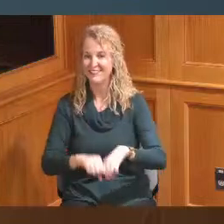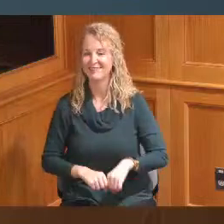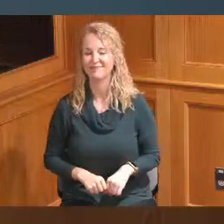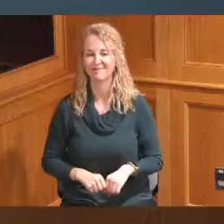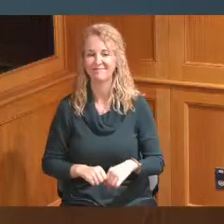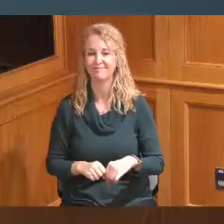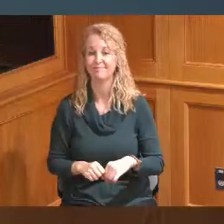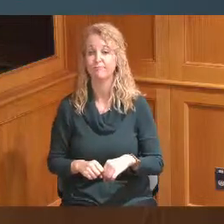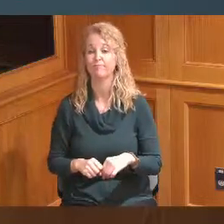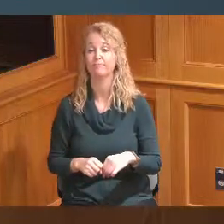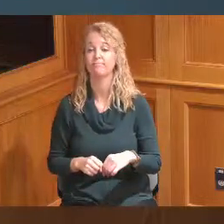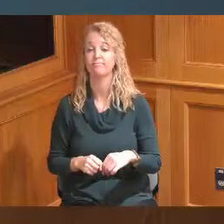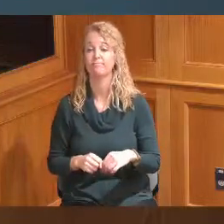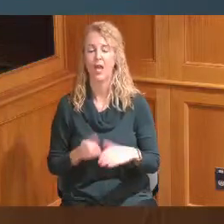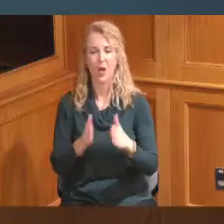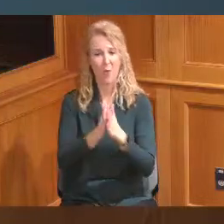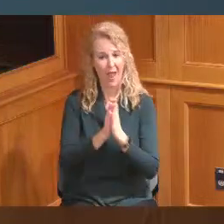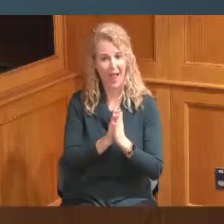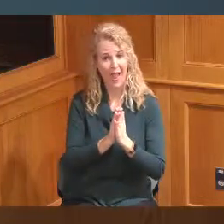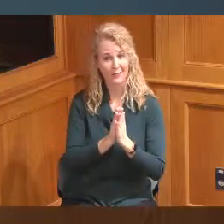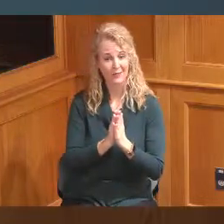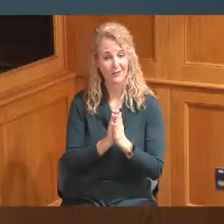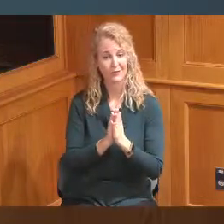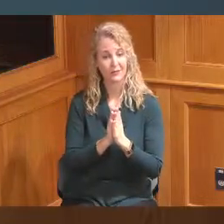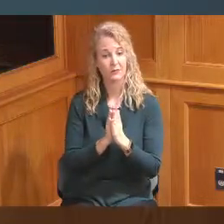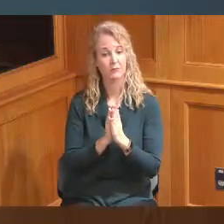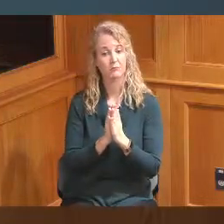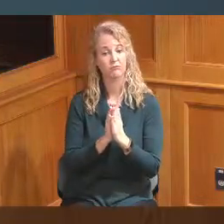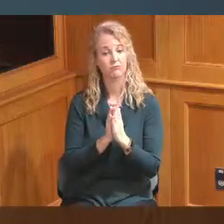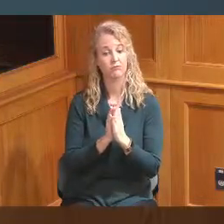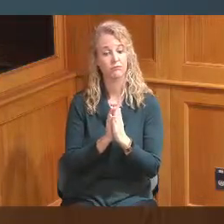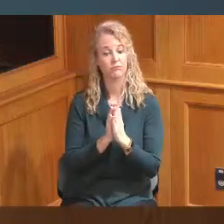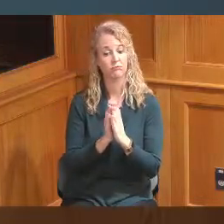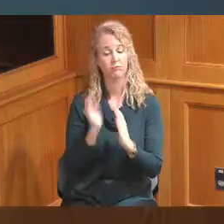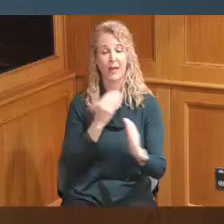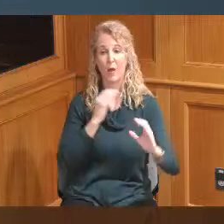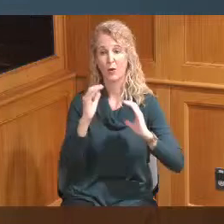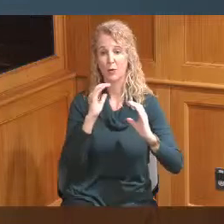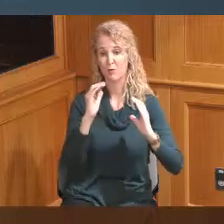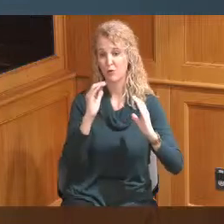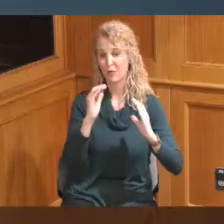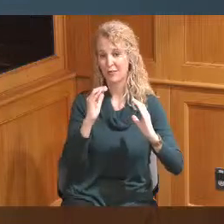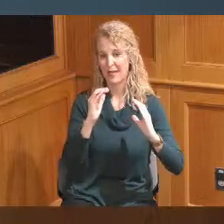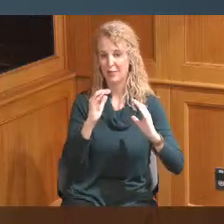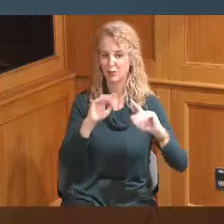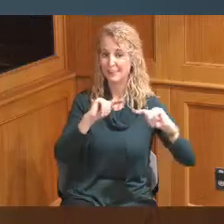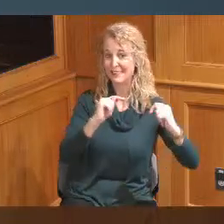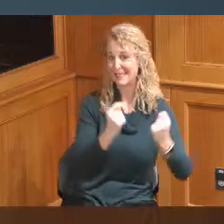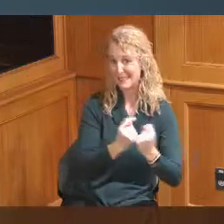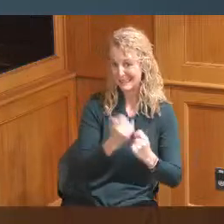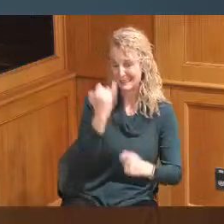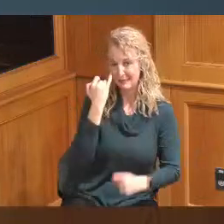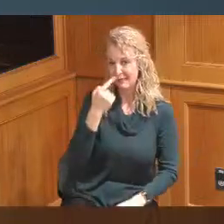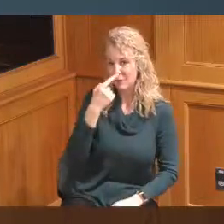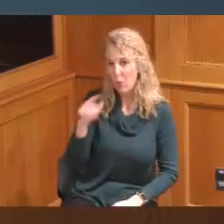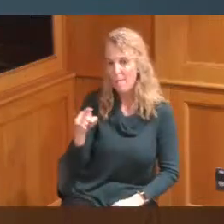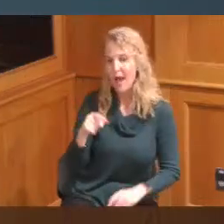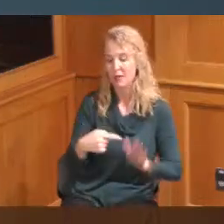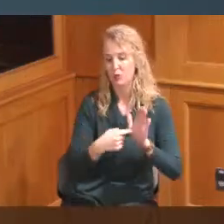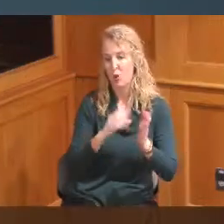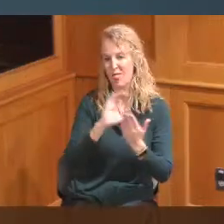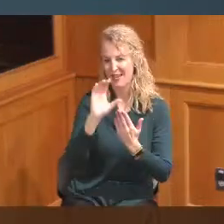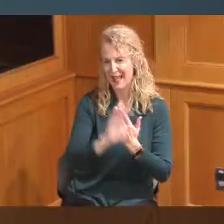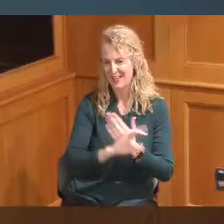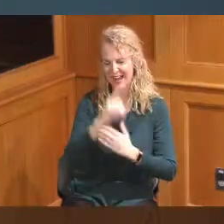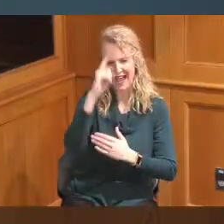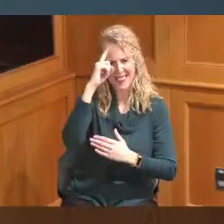So I'm going to ask our communications folks if we could put some of the calendar, I think there's like